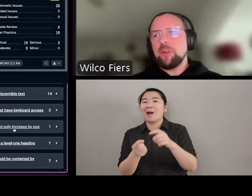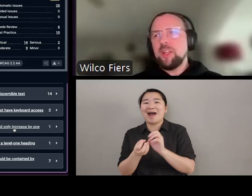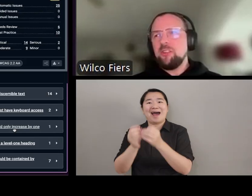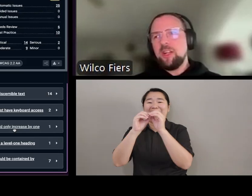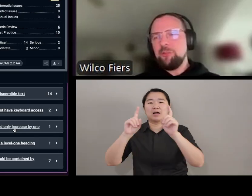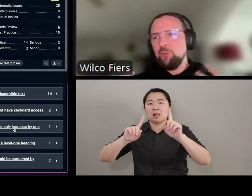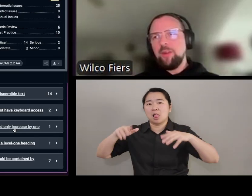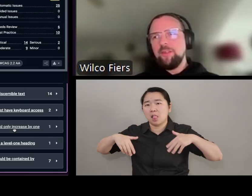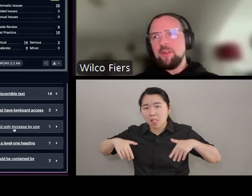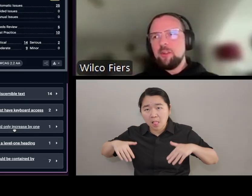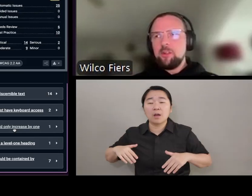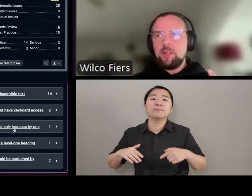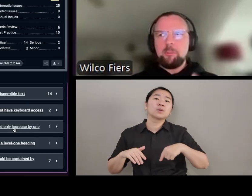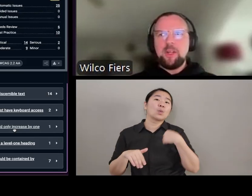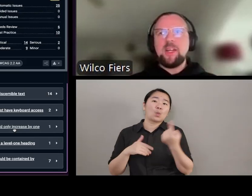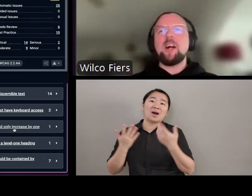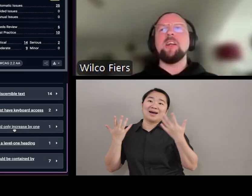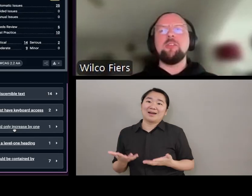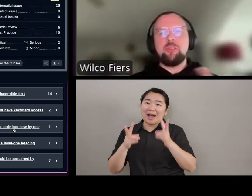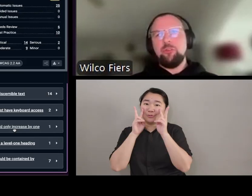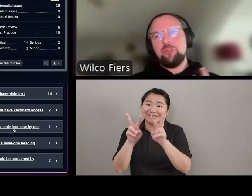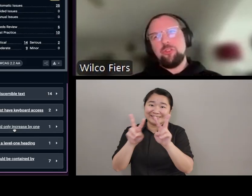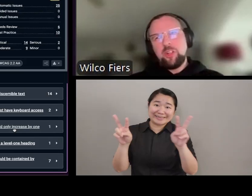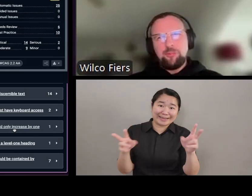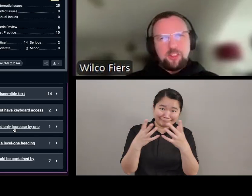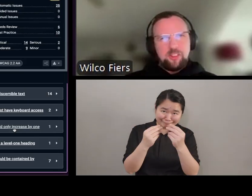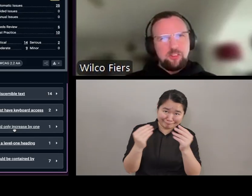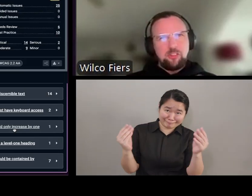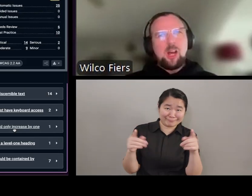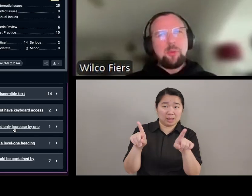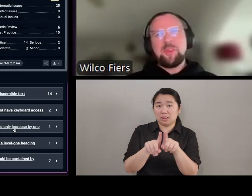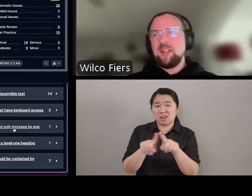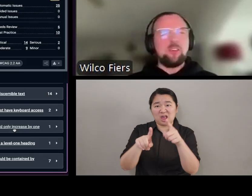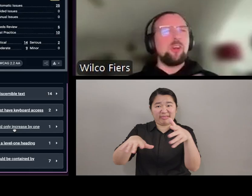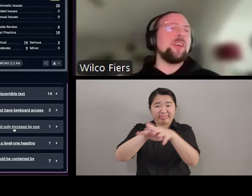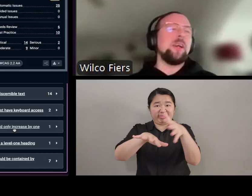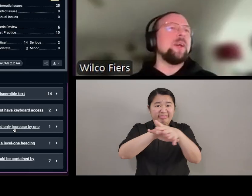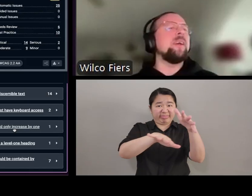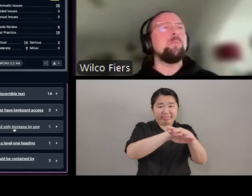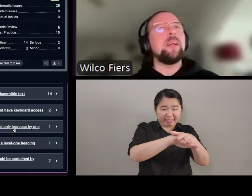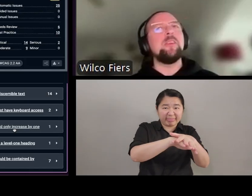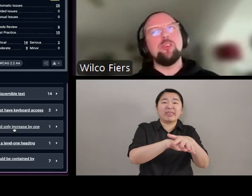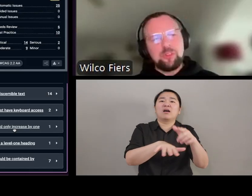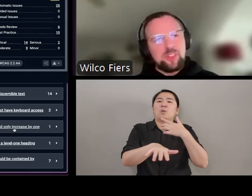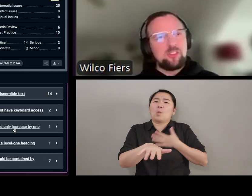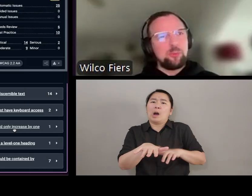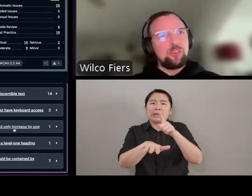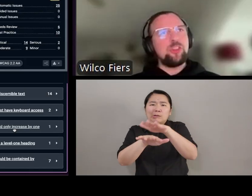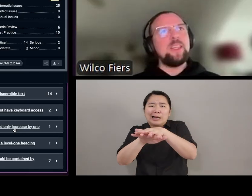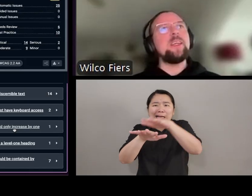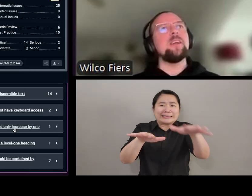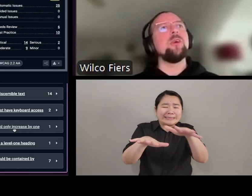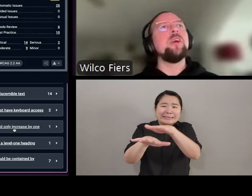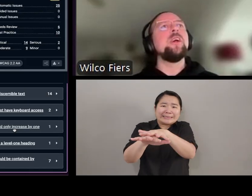like overlays that if you run AI solutions to try to fix things on top of that, they're gonna make those mistakes. So